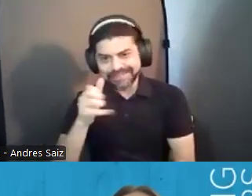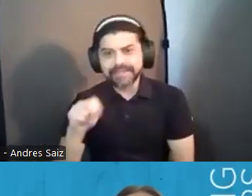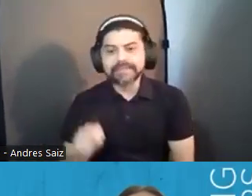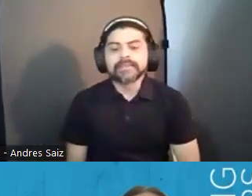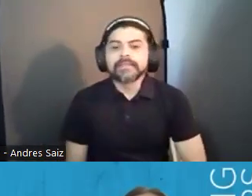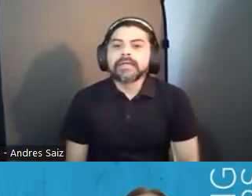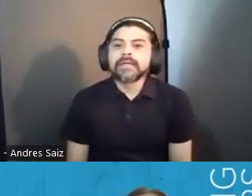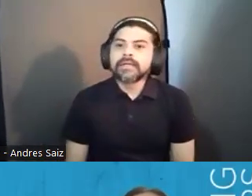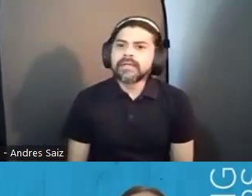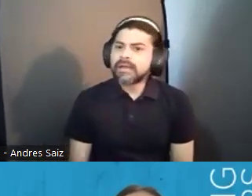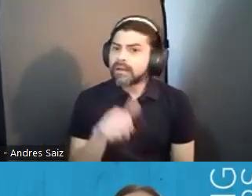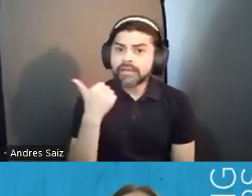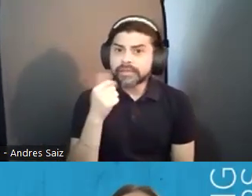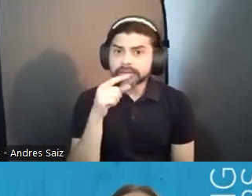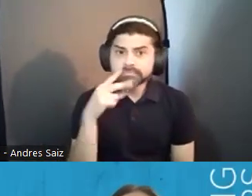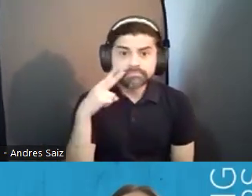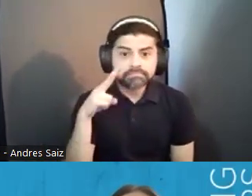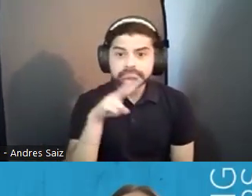Others looking across.